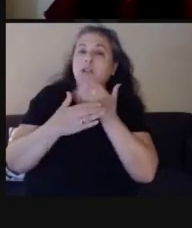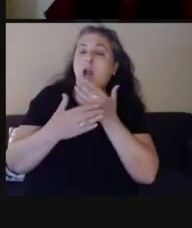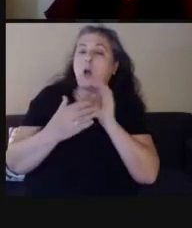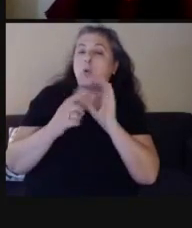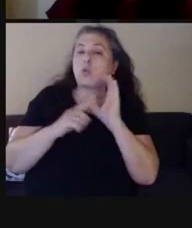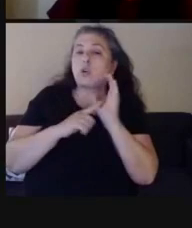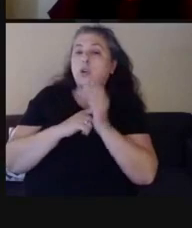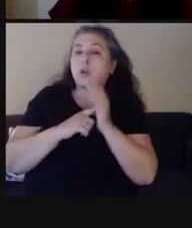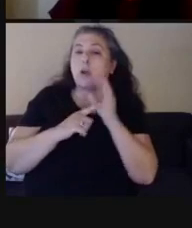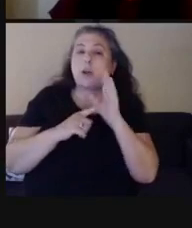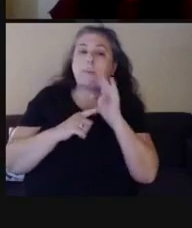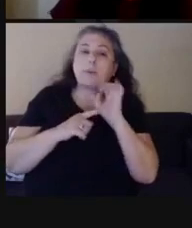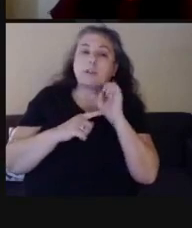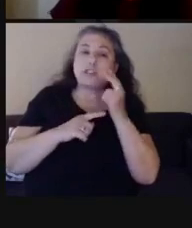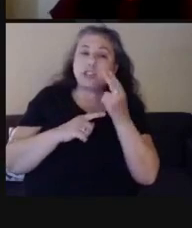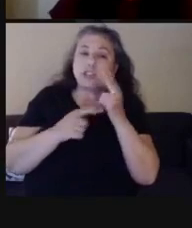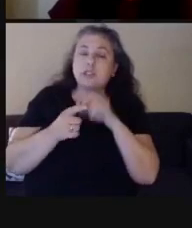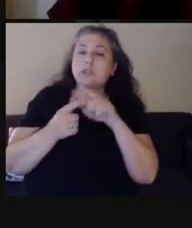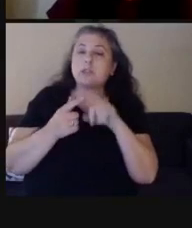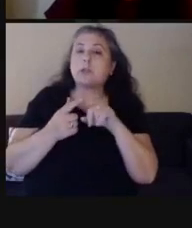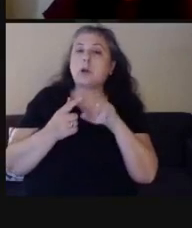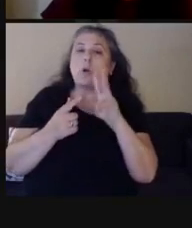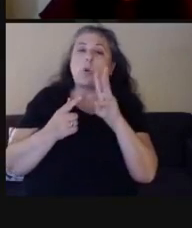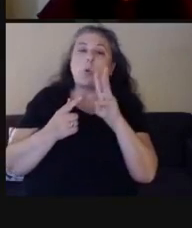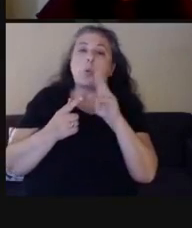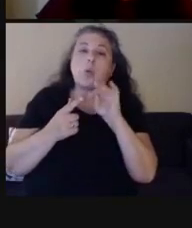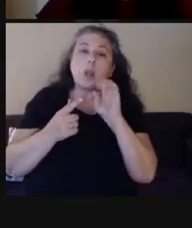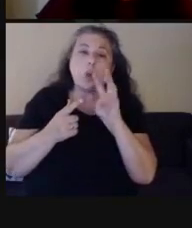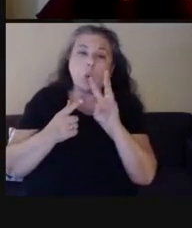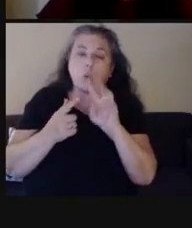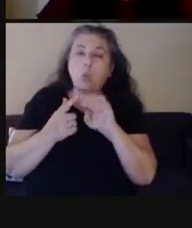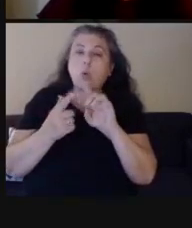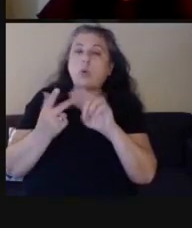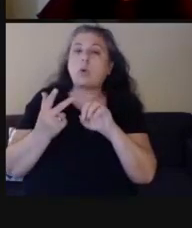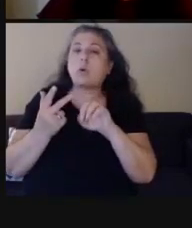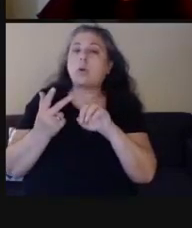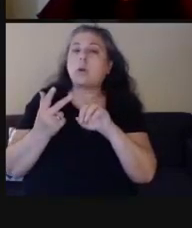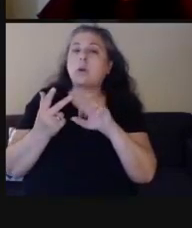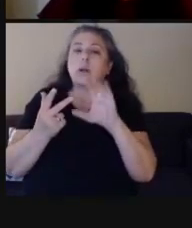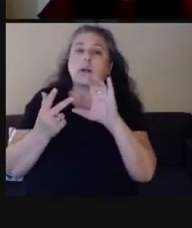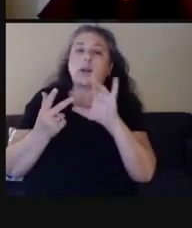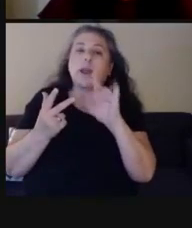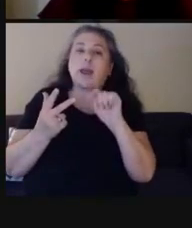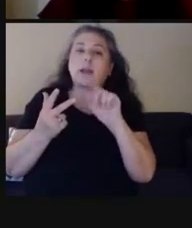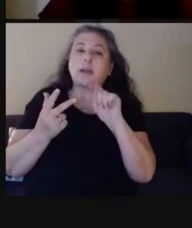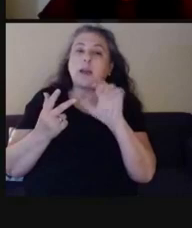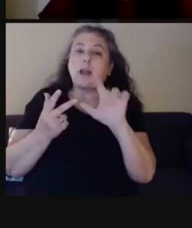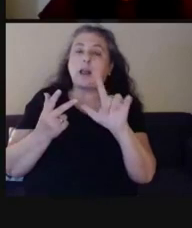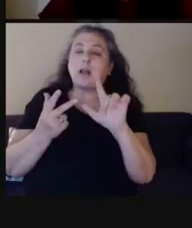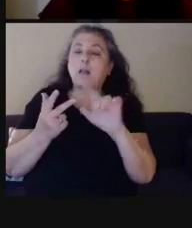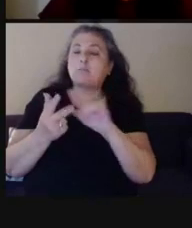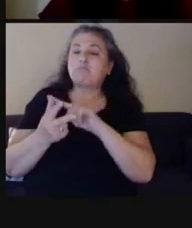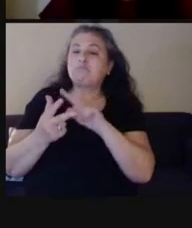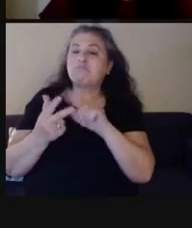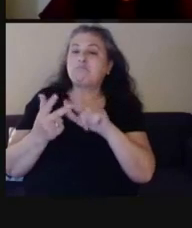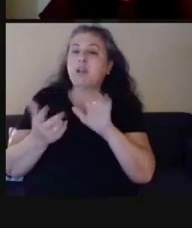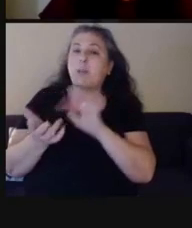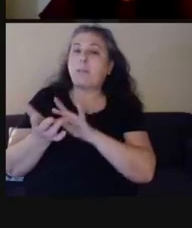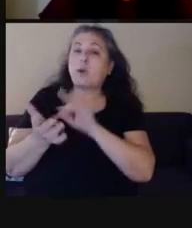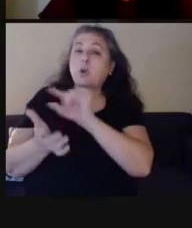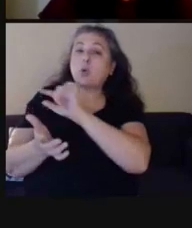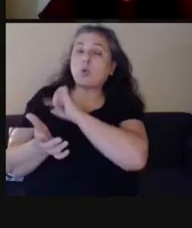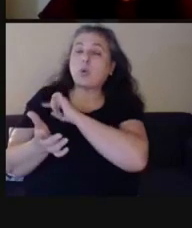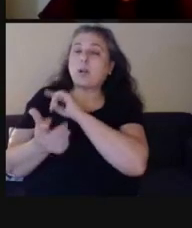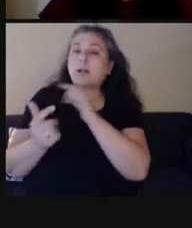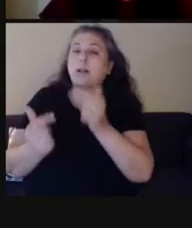birch, the willow, and the cattail. There's all medicinal qualities. So you're